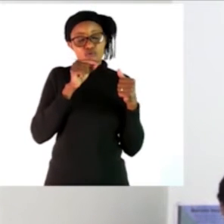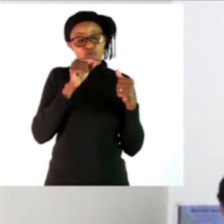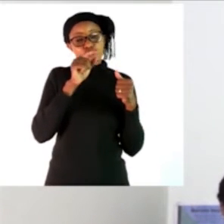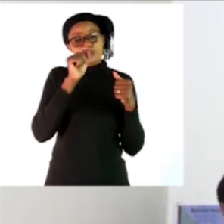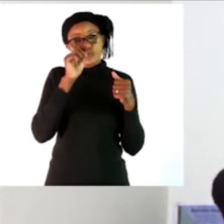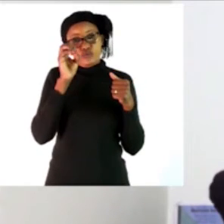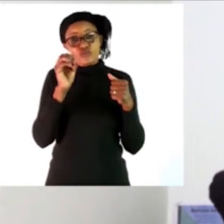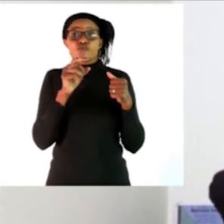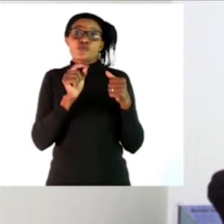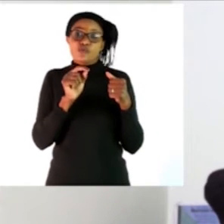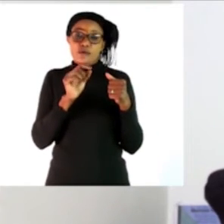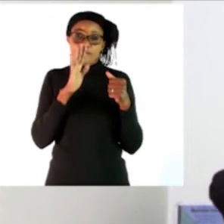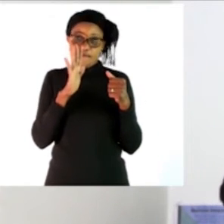to.